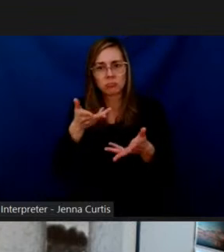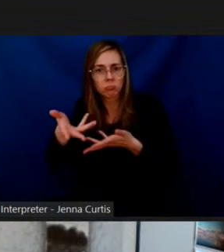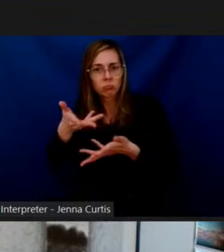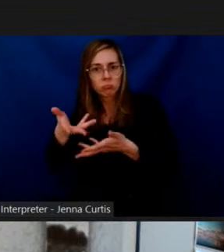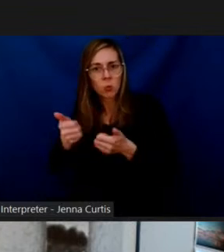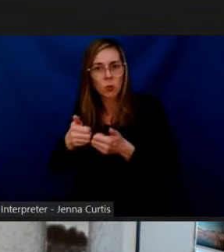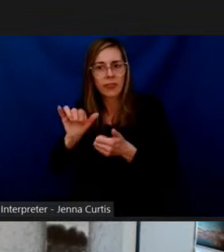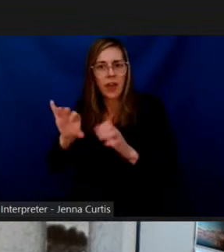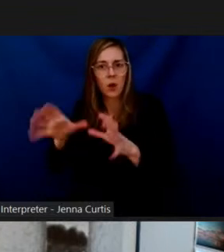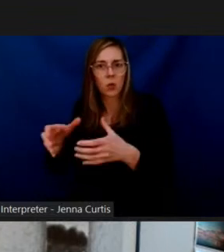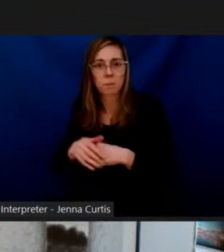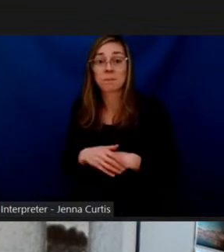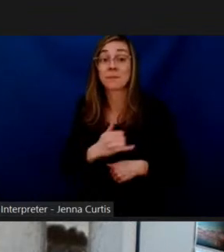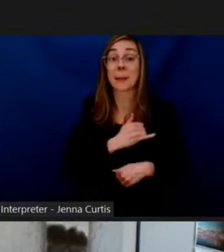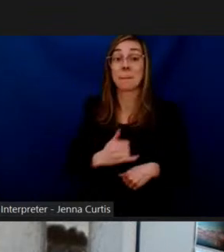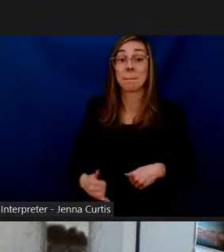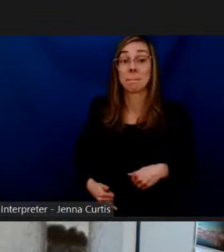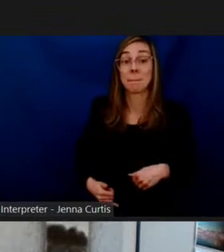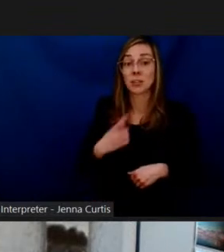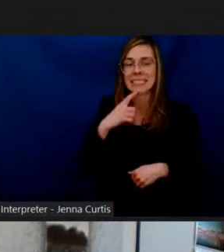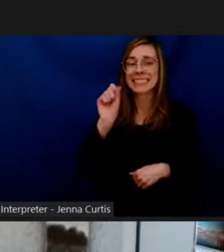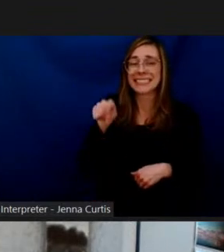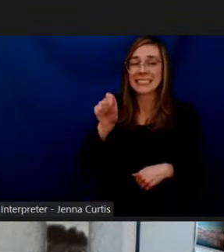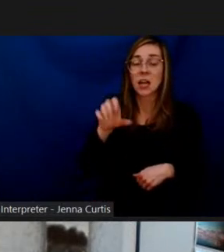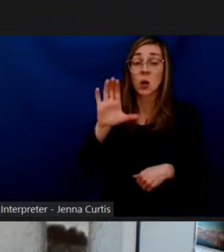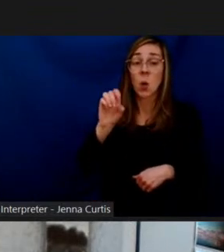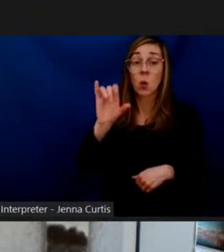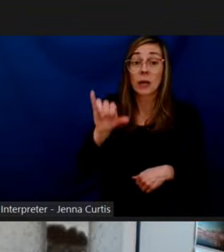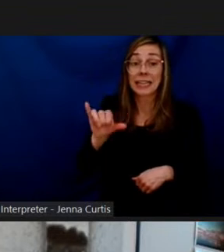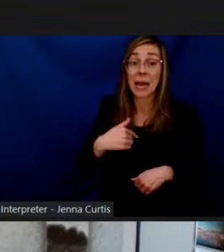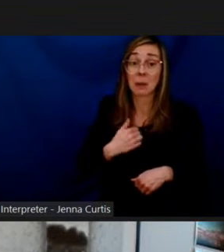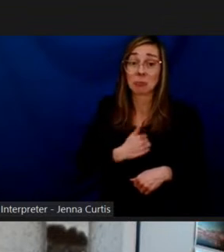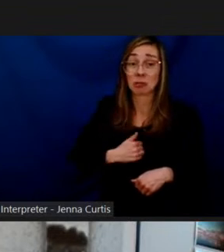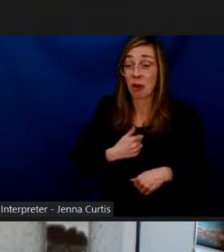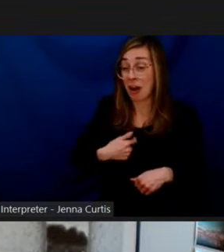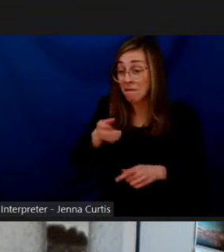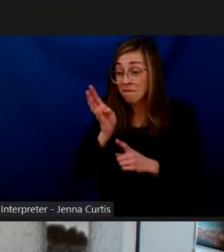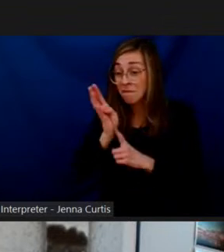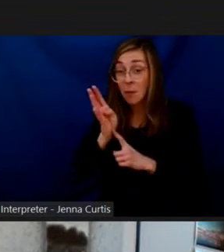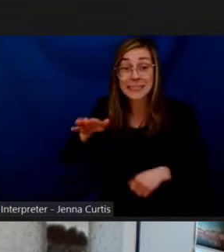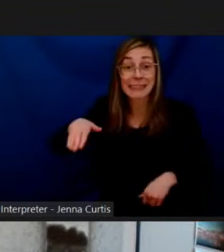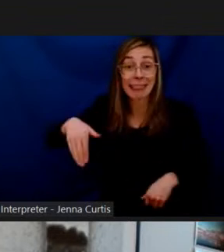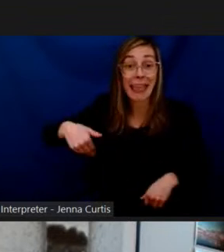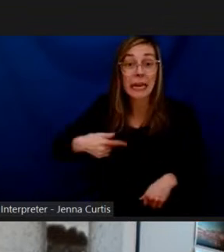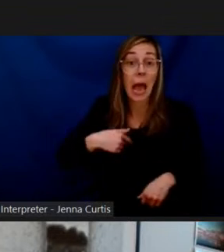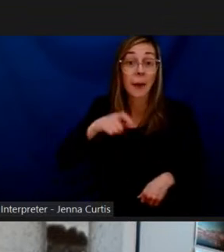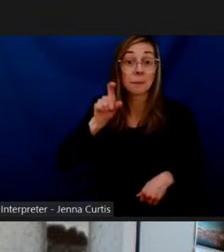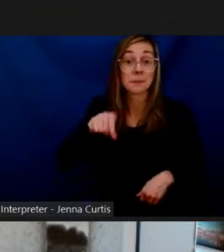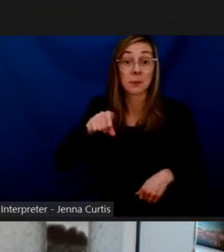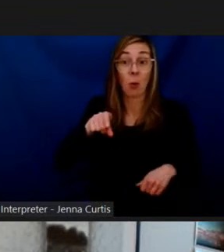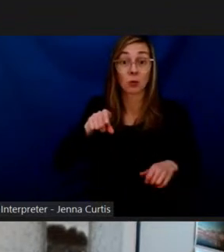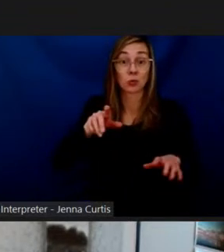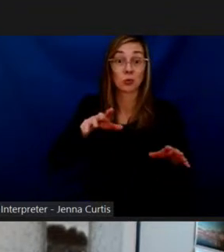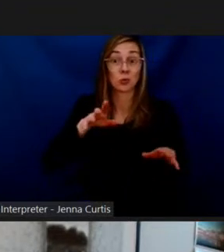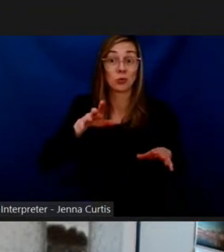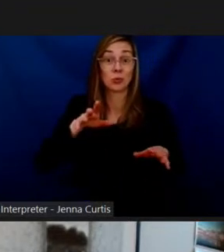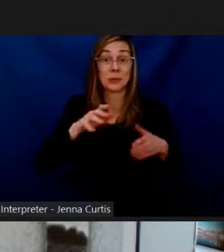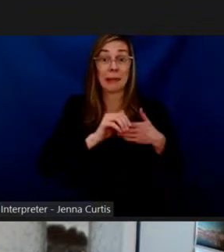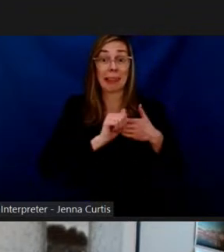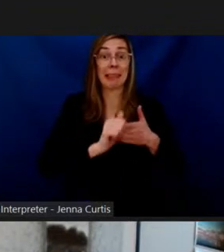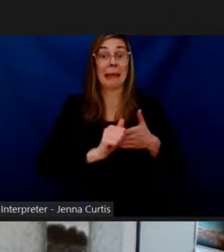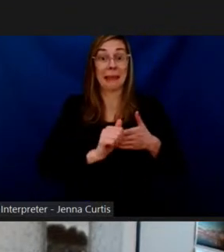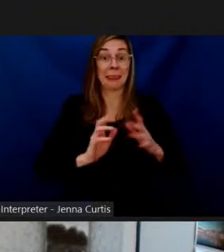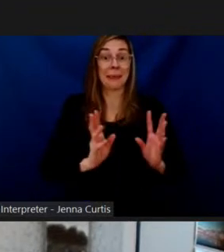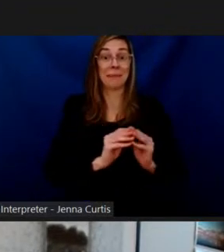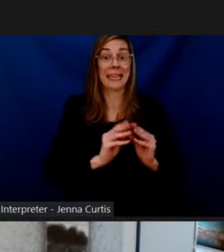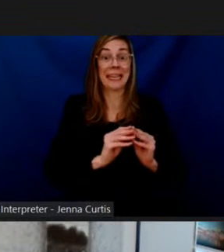well. So thank you. And Cody, I'm sorry, because I'm 4 minutes late to preside over council for the budget session. But I